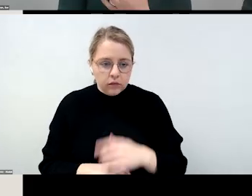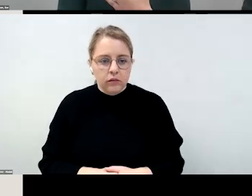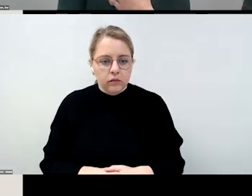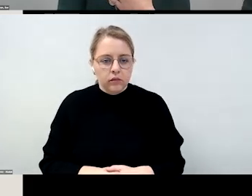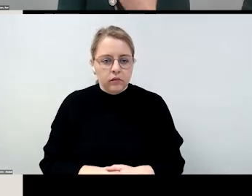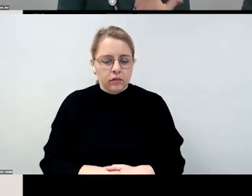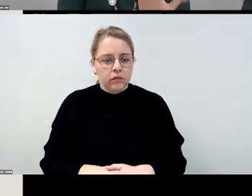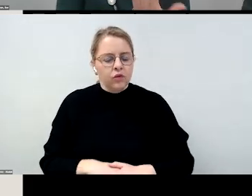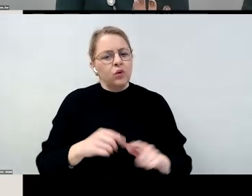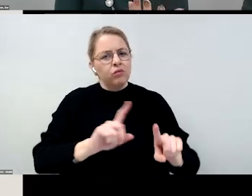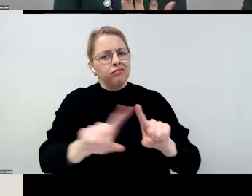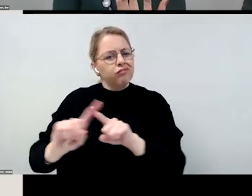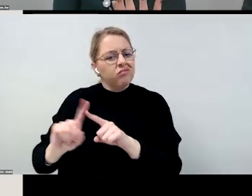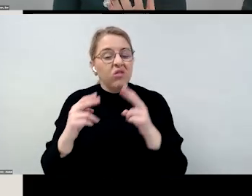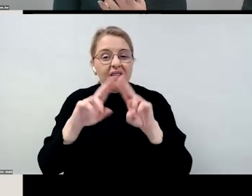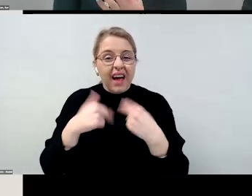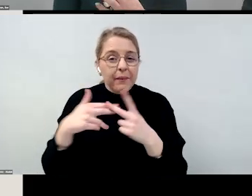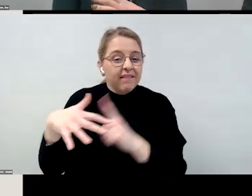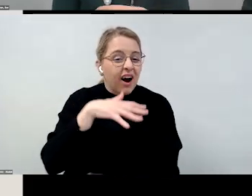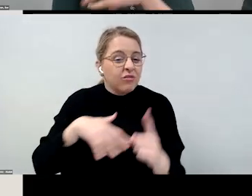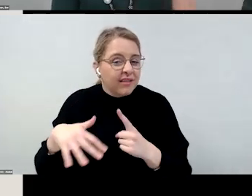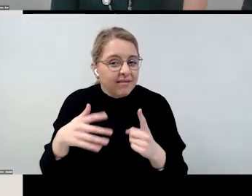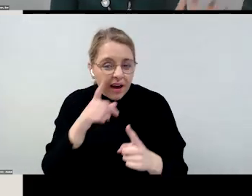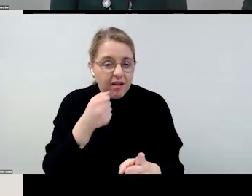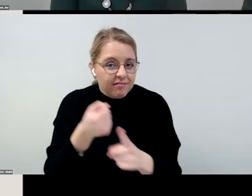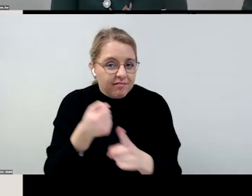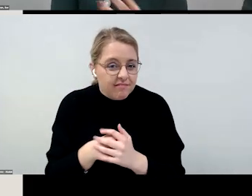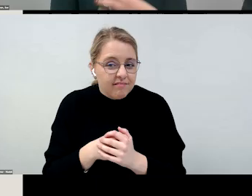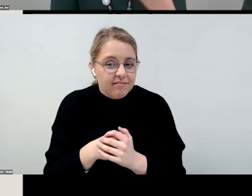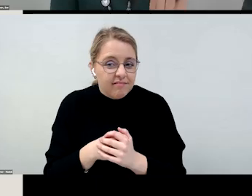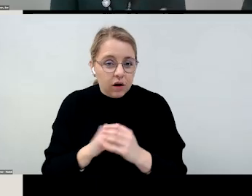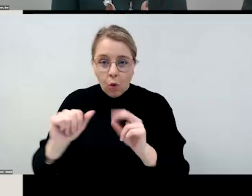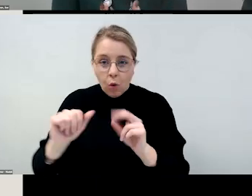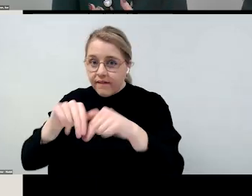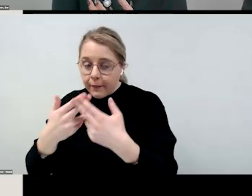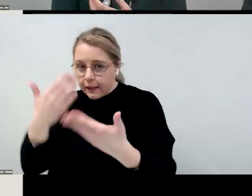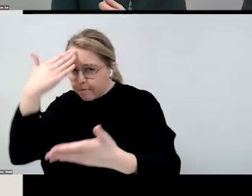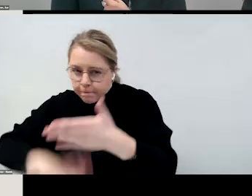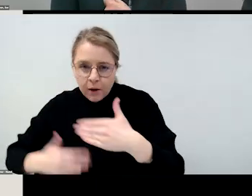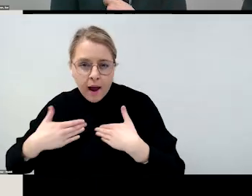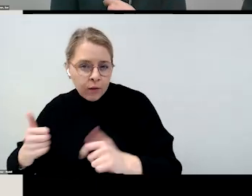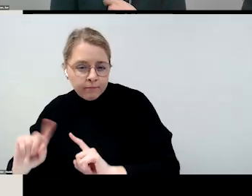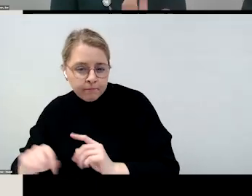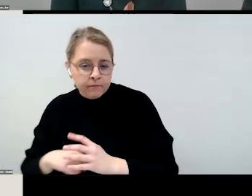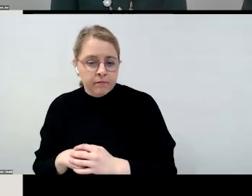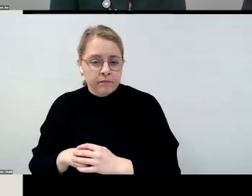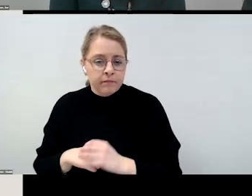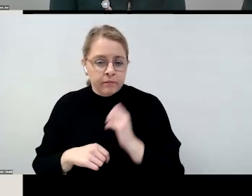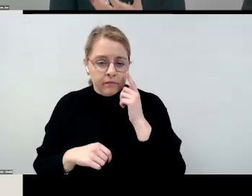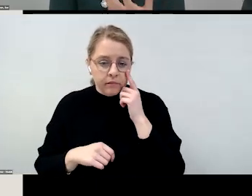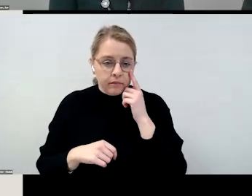environment. It can be influenced by things like your family environment and health literacy within the family, health behaviors in the family.